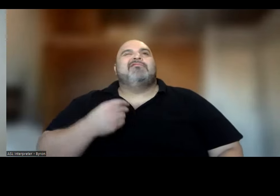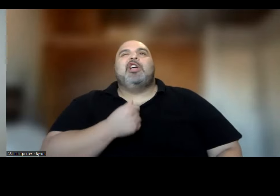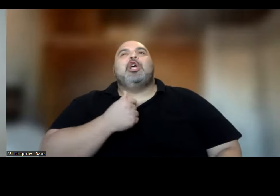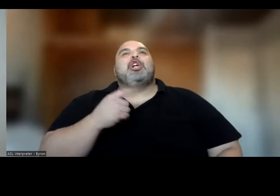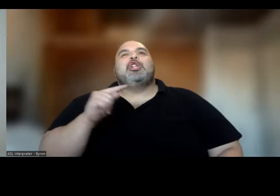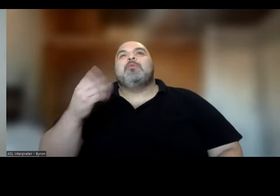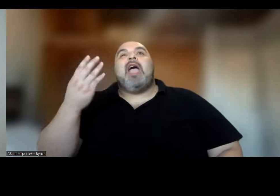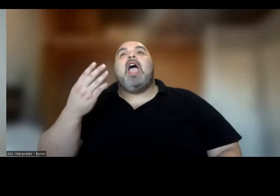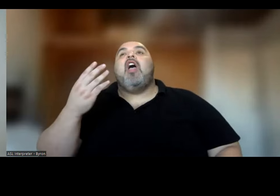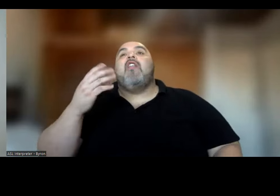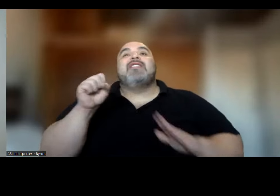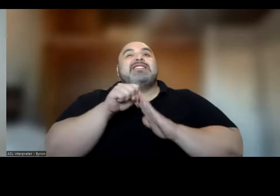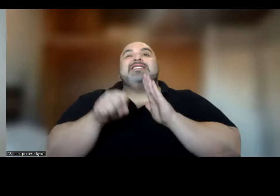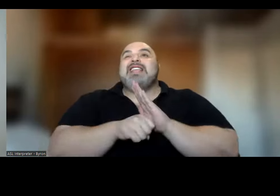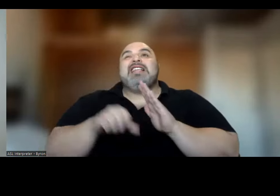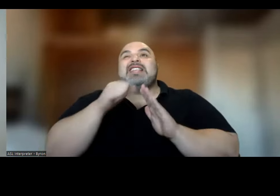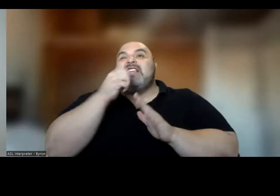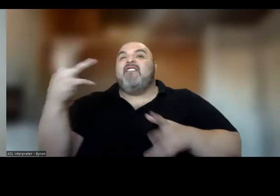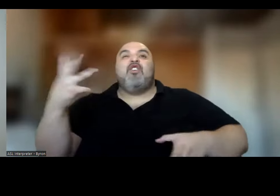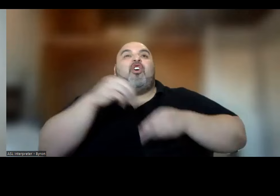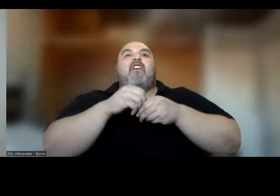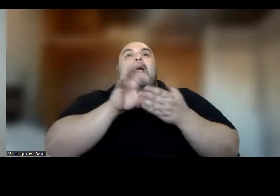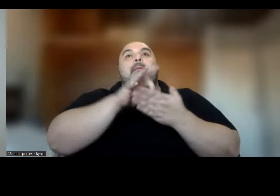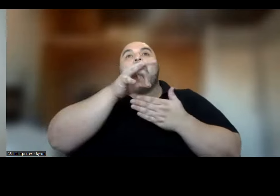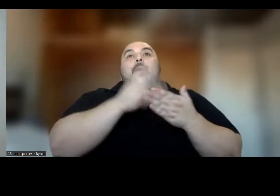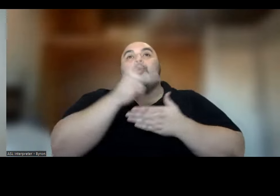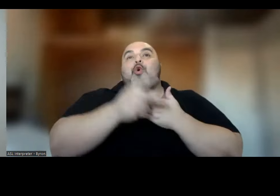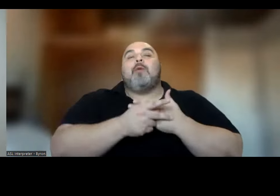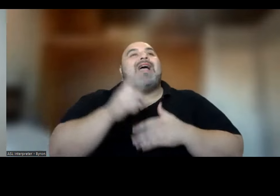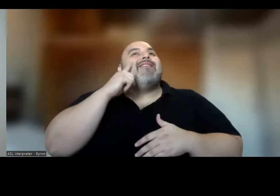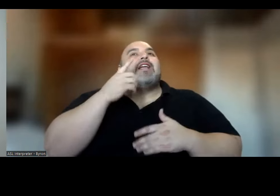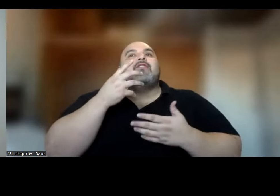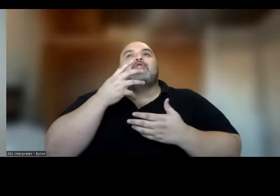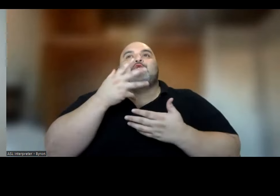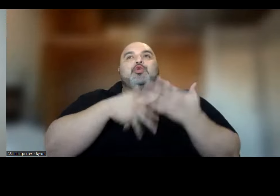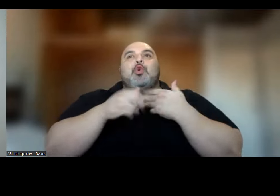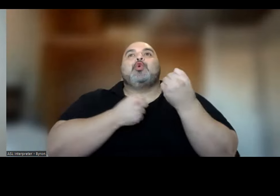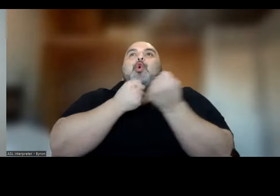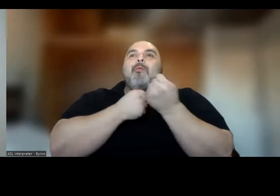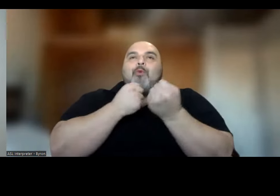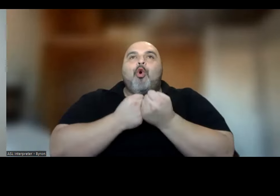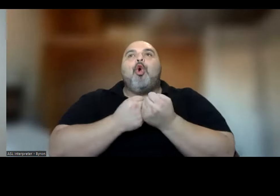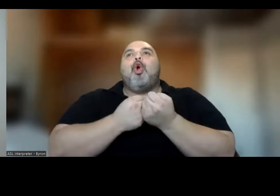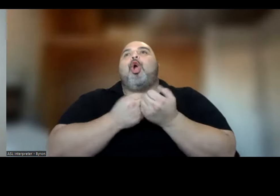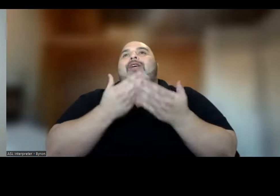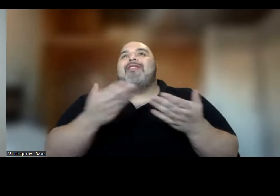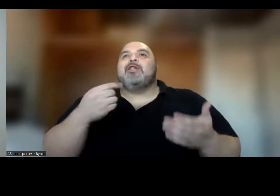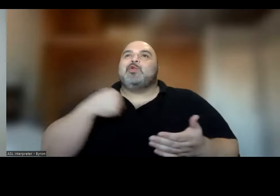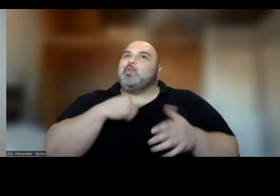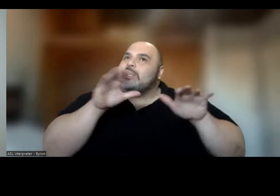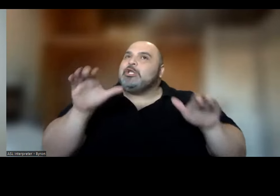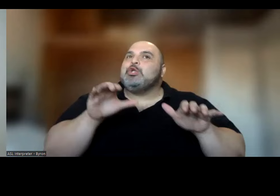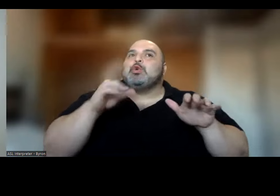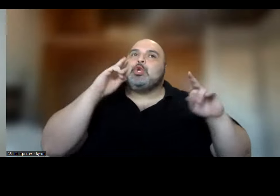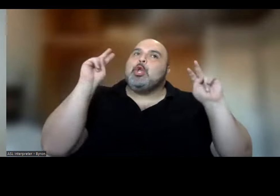in the Medicare program, because I think some of the social supports and things that we do to look at